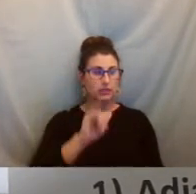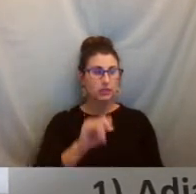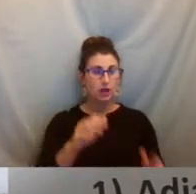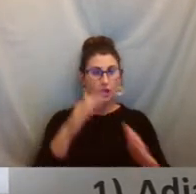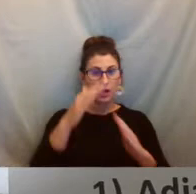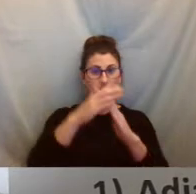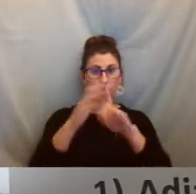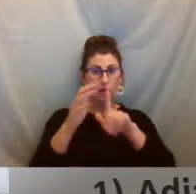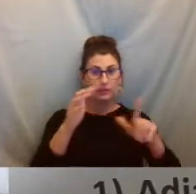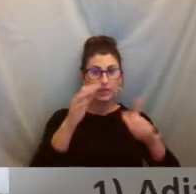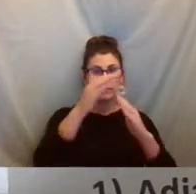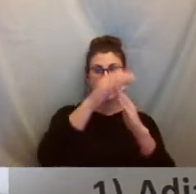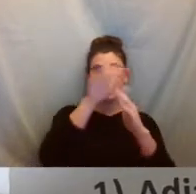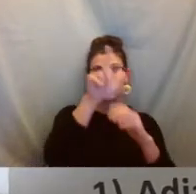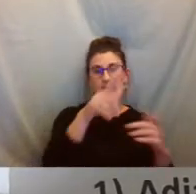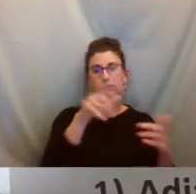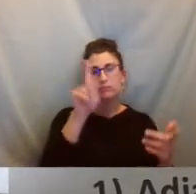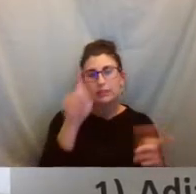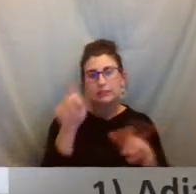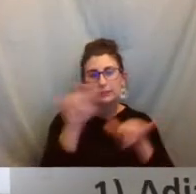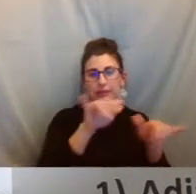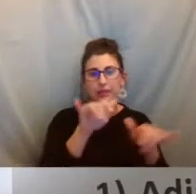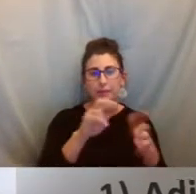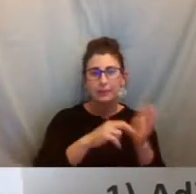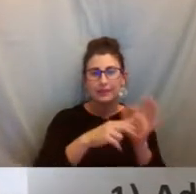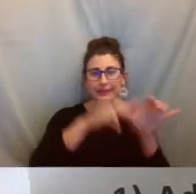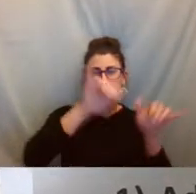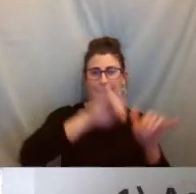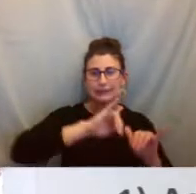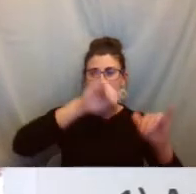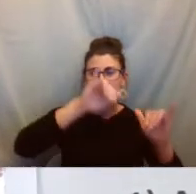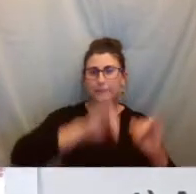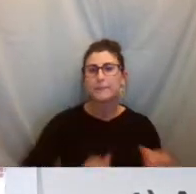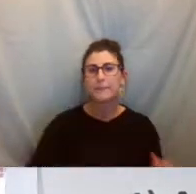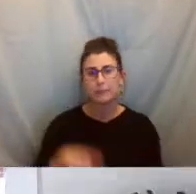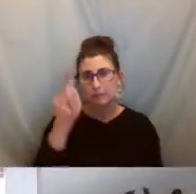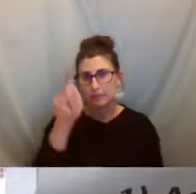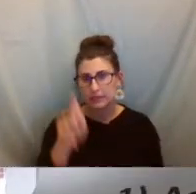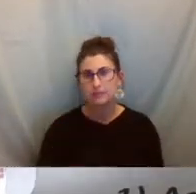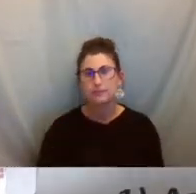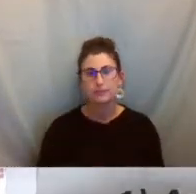left, top left, same position. So that's corresponding angles.